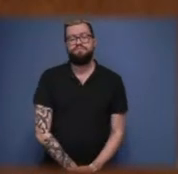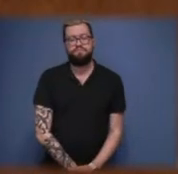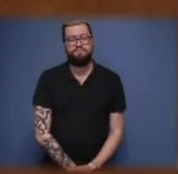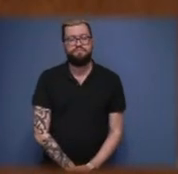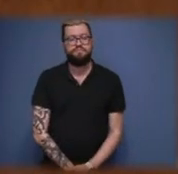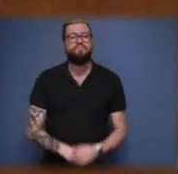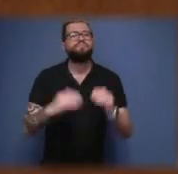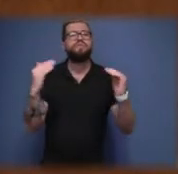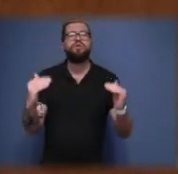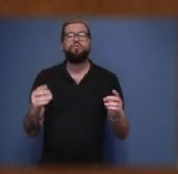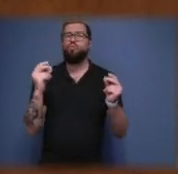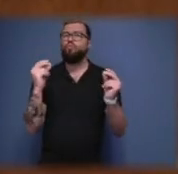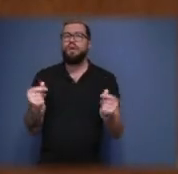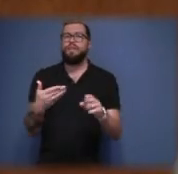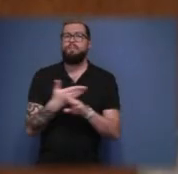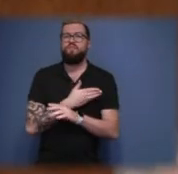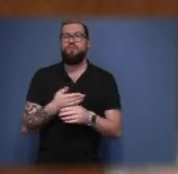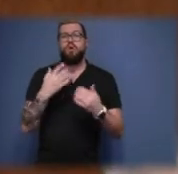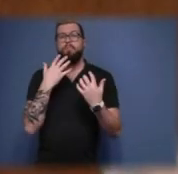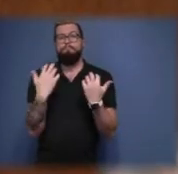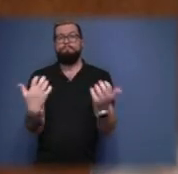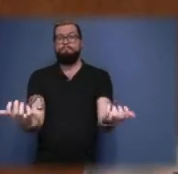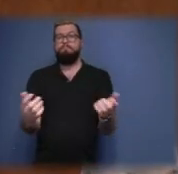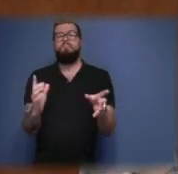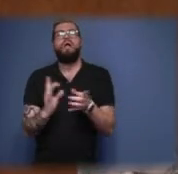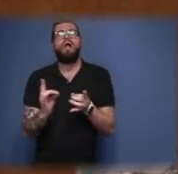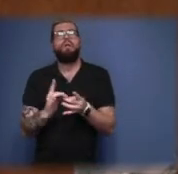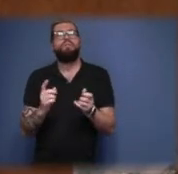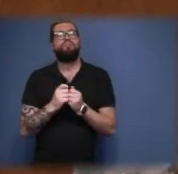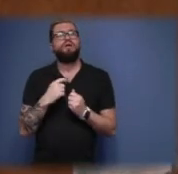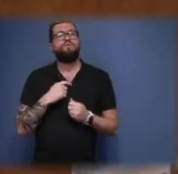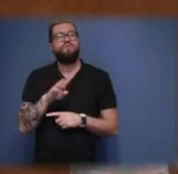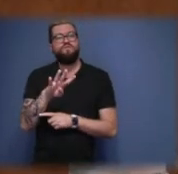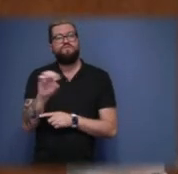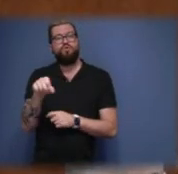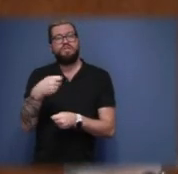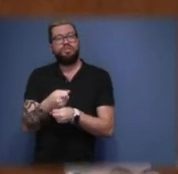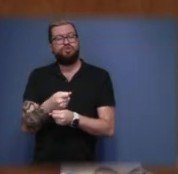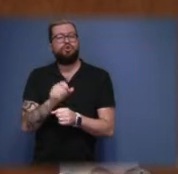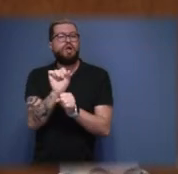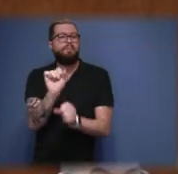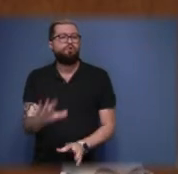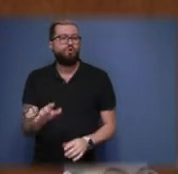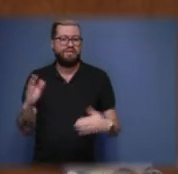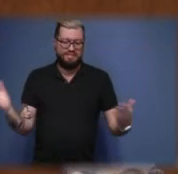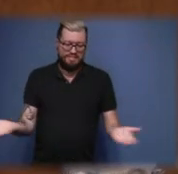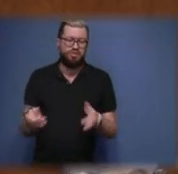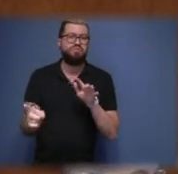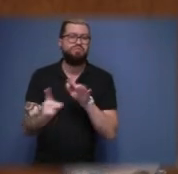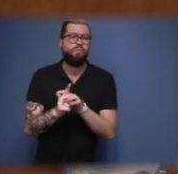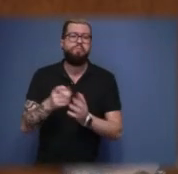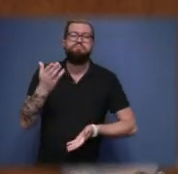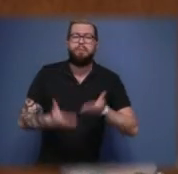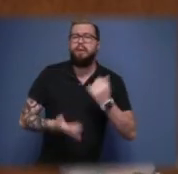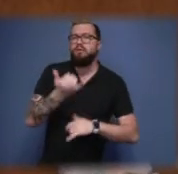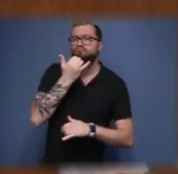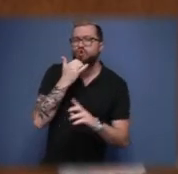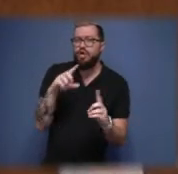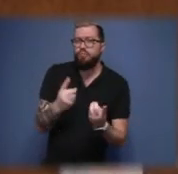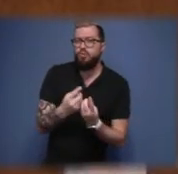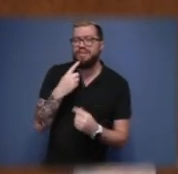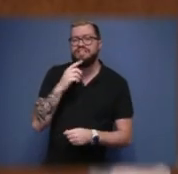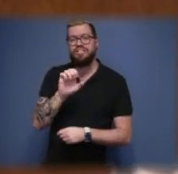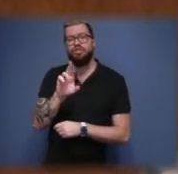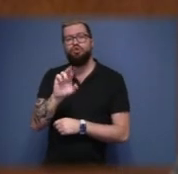But quickly, before we do public comment, we do have our 40-year employee is here, and I may have had the wrong department. I said